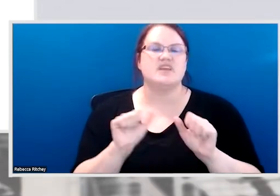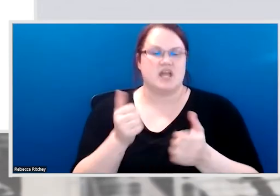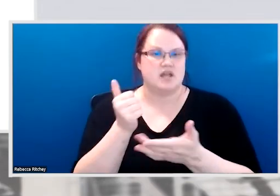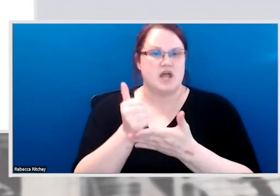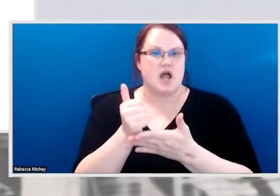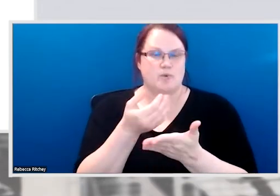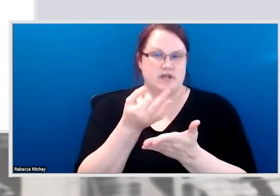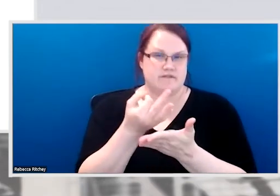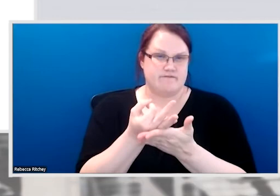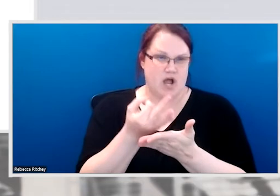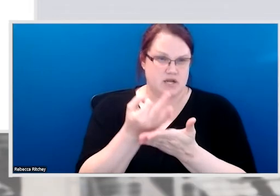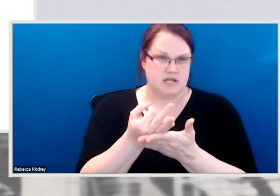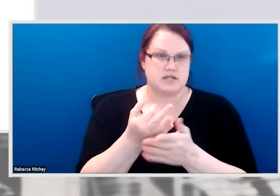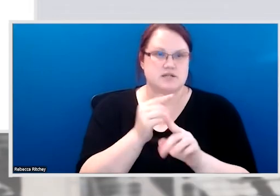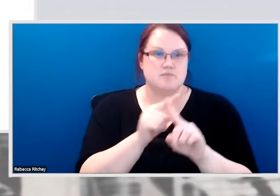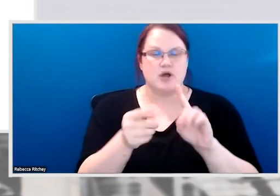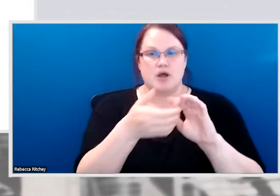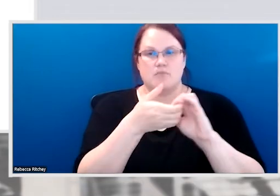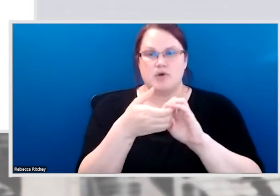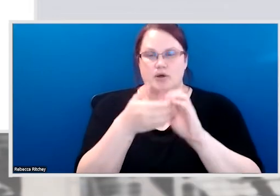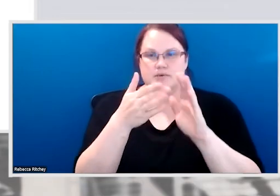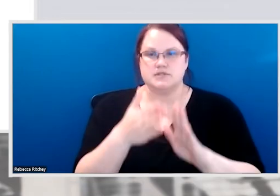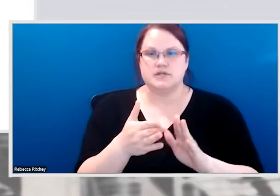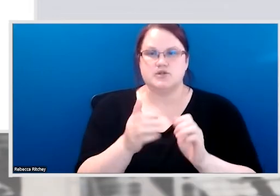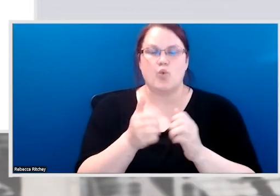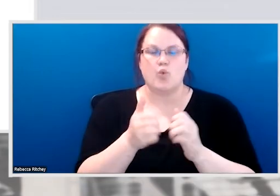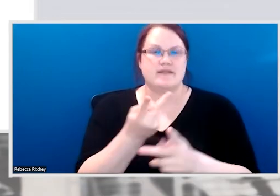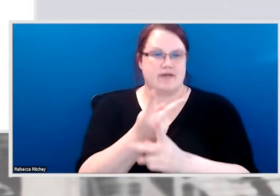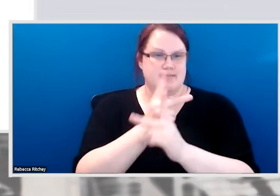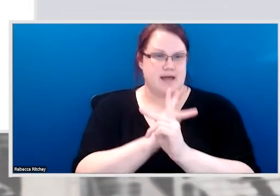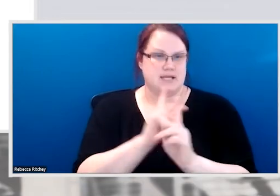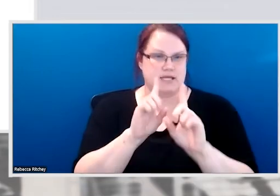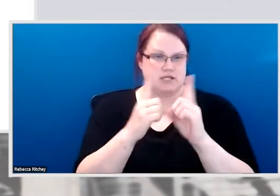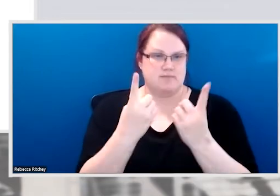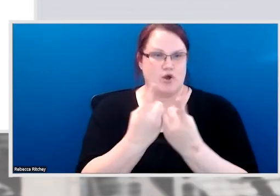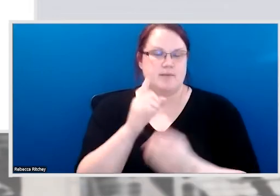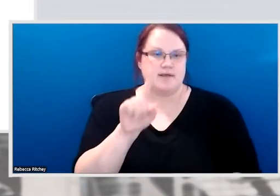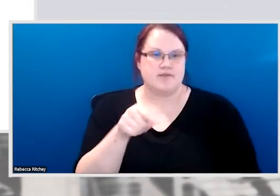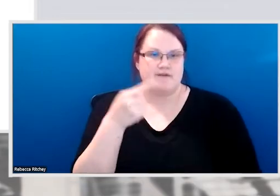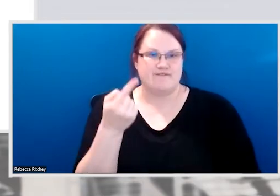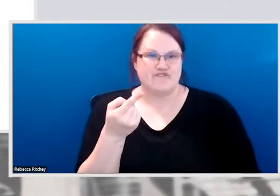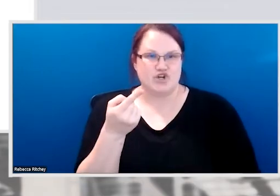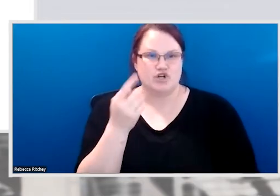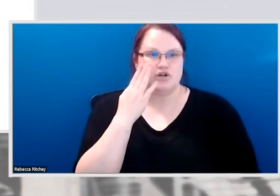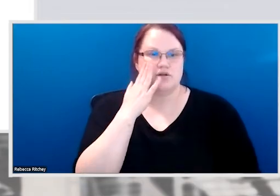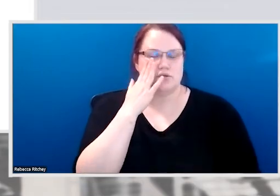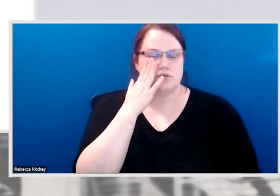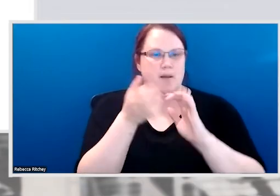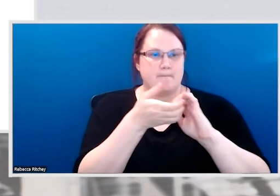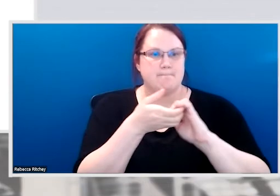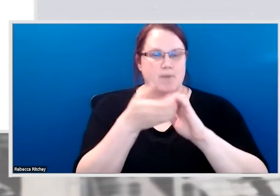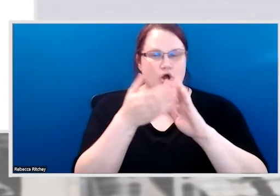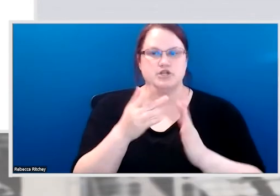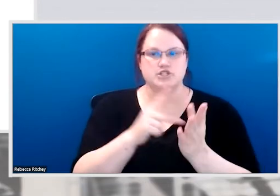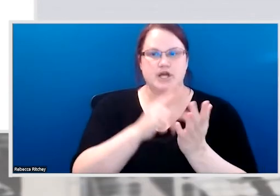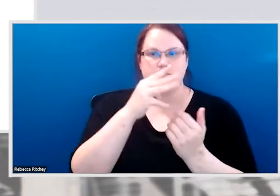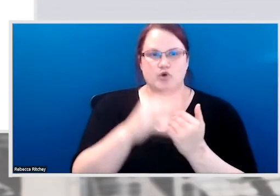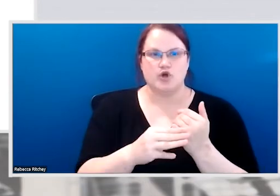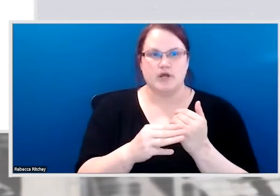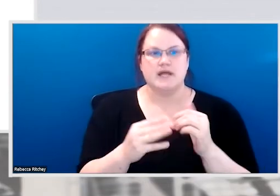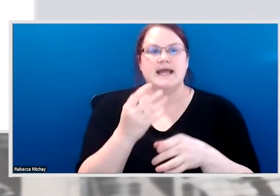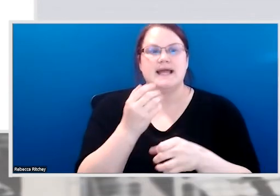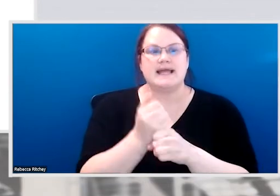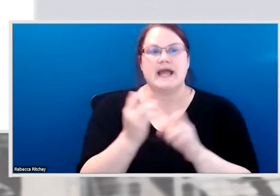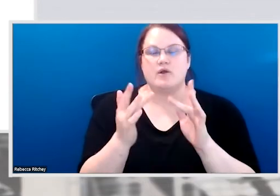in partnership with our lending department. The first is another partnership program, Get Online, Grow